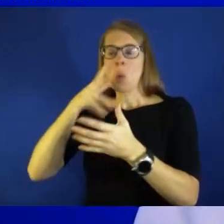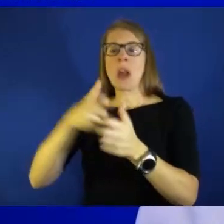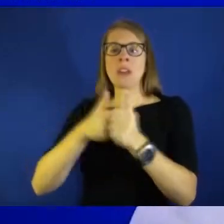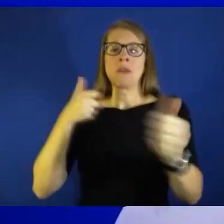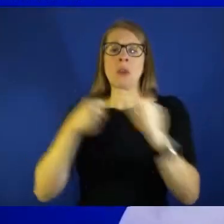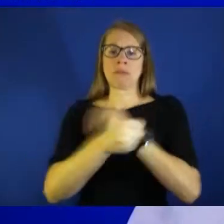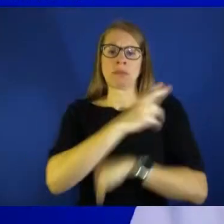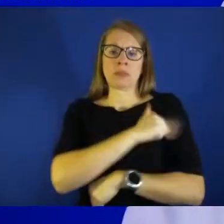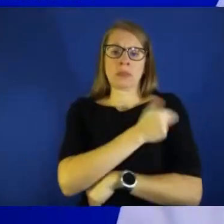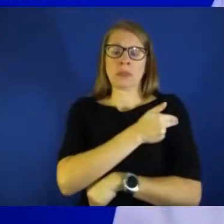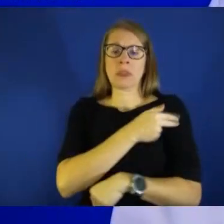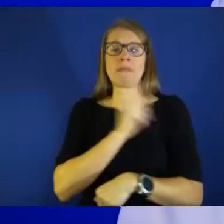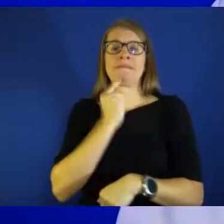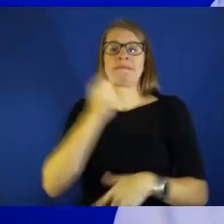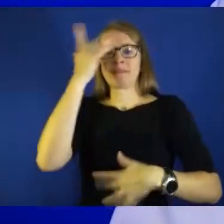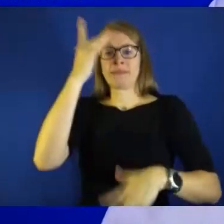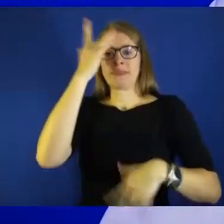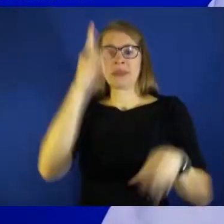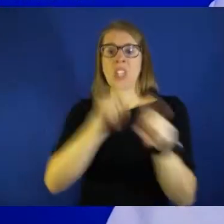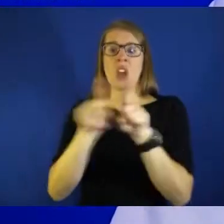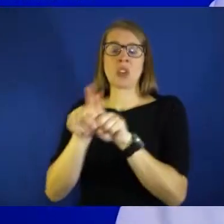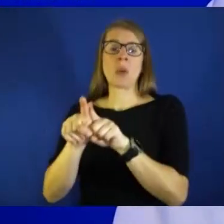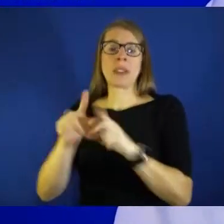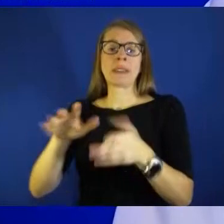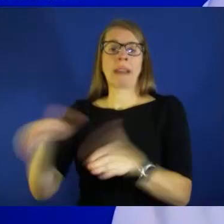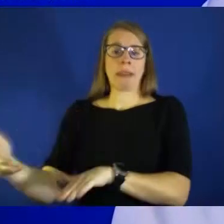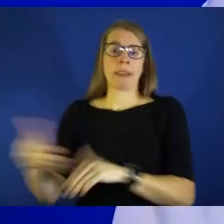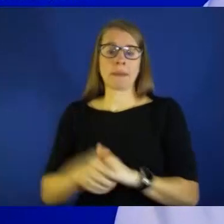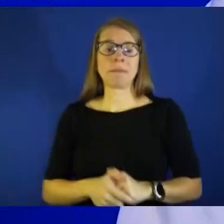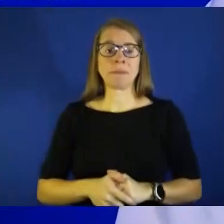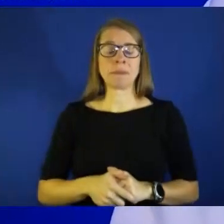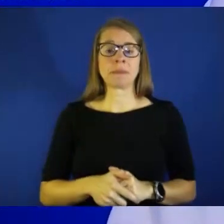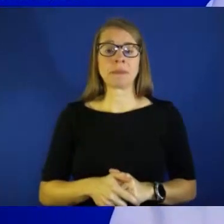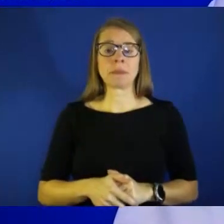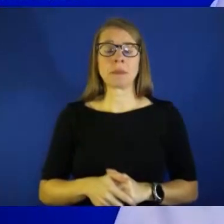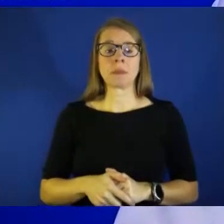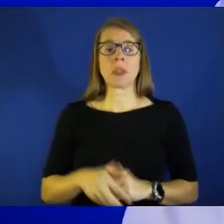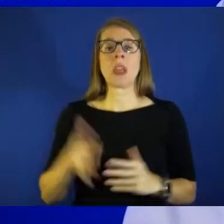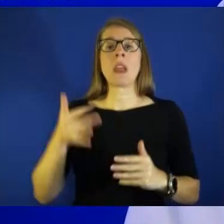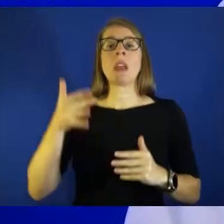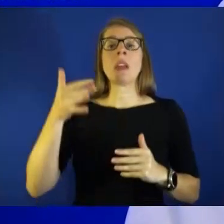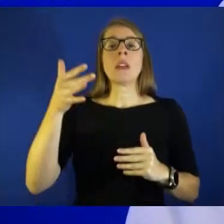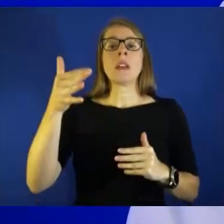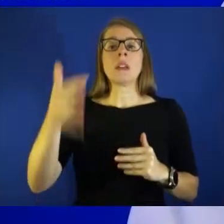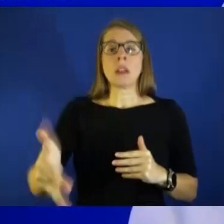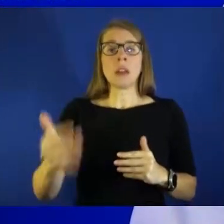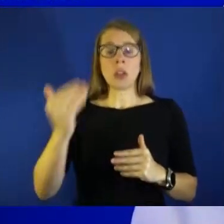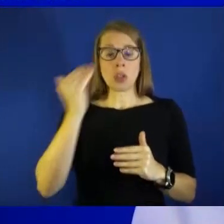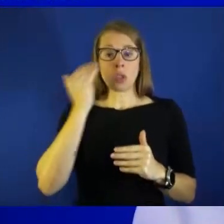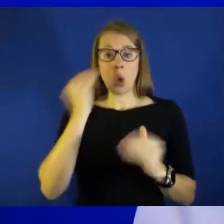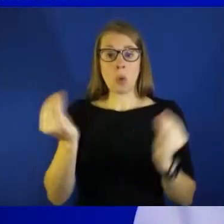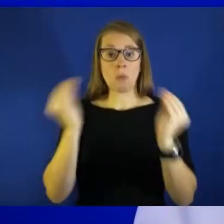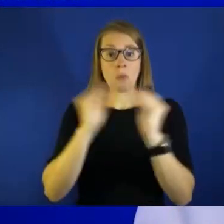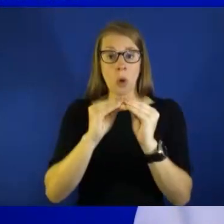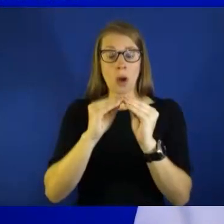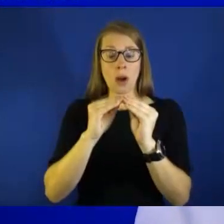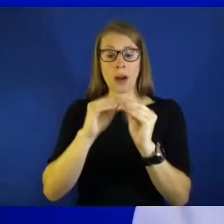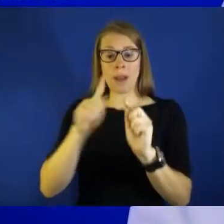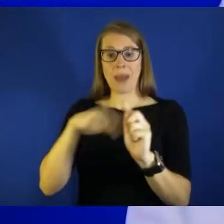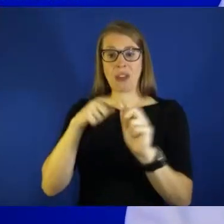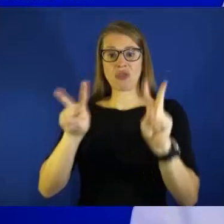death even more. And I think as we get further into this, we will really understand what is that term fully vaccinated. We heard Dr. Fauci